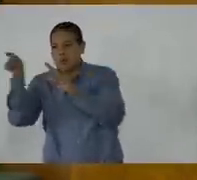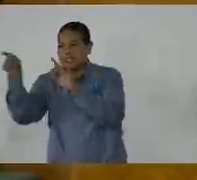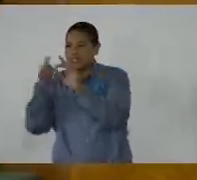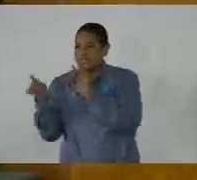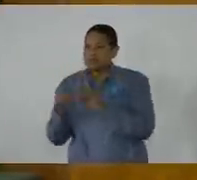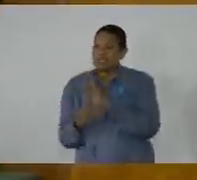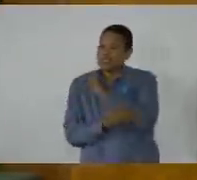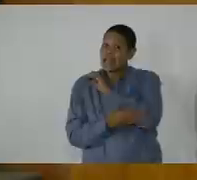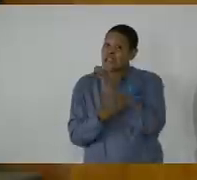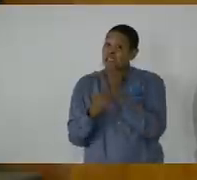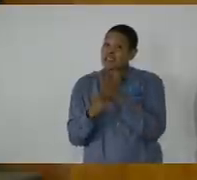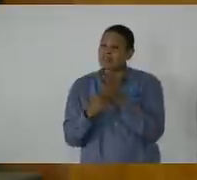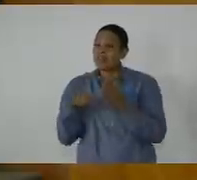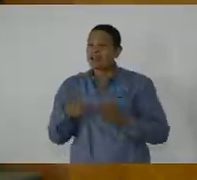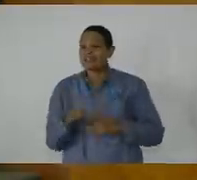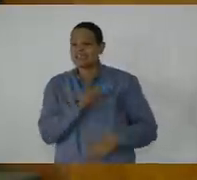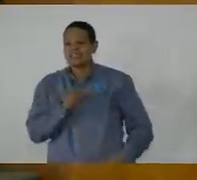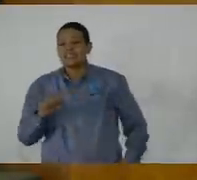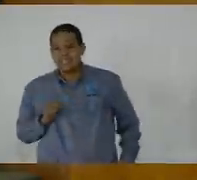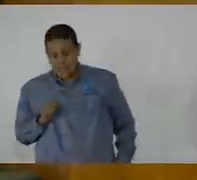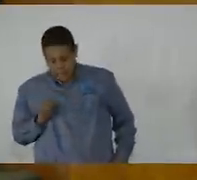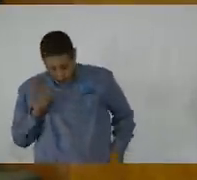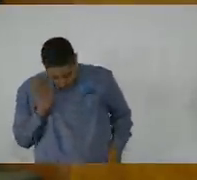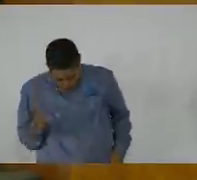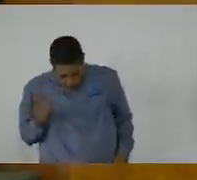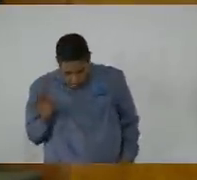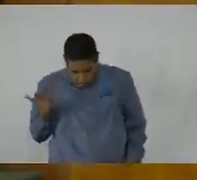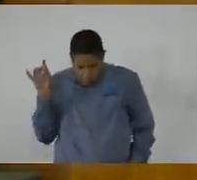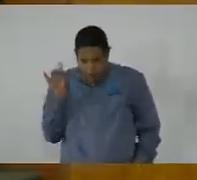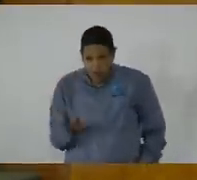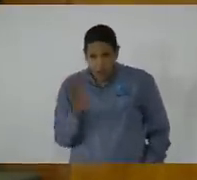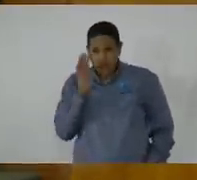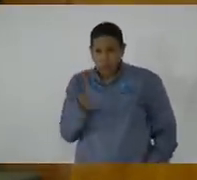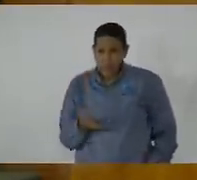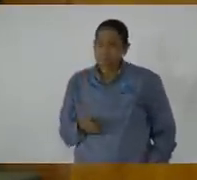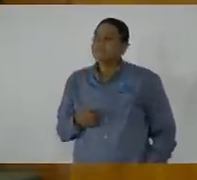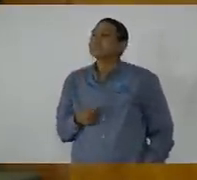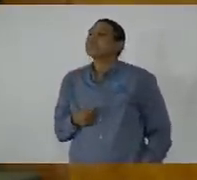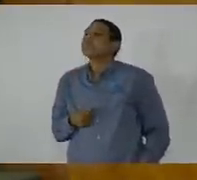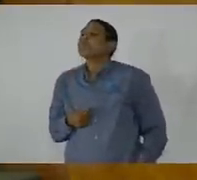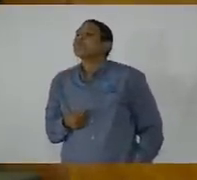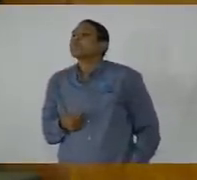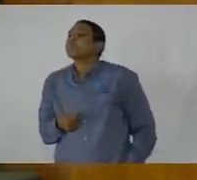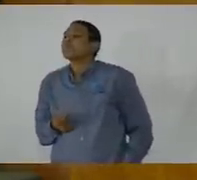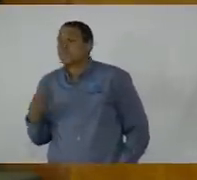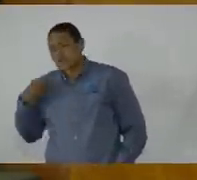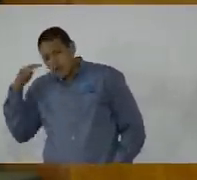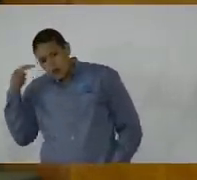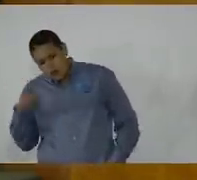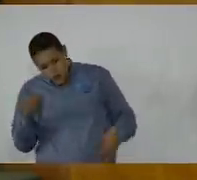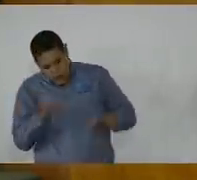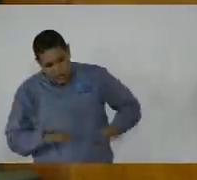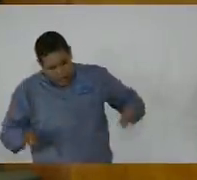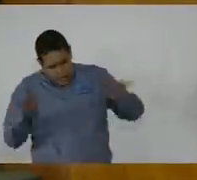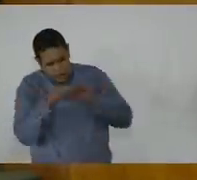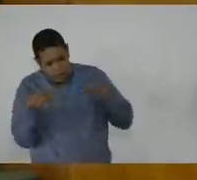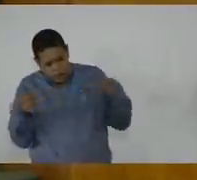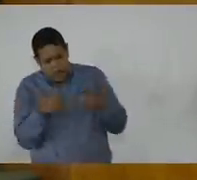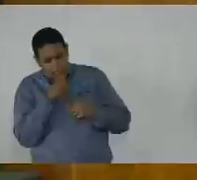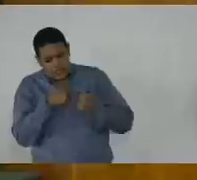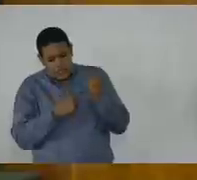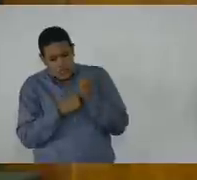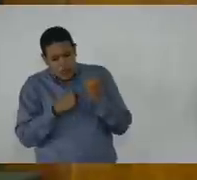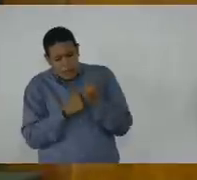nation debate in the Senate. Madam Speaker, I turn to a very important sector, which is supporting the